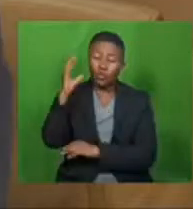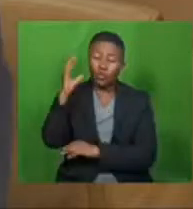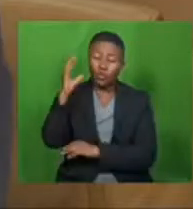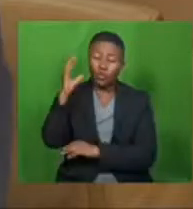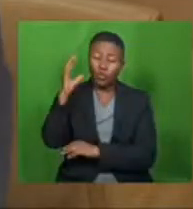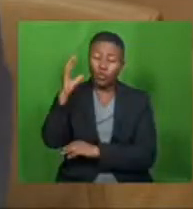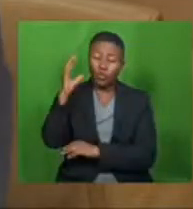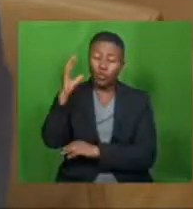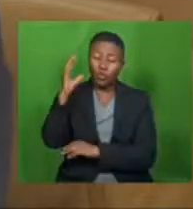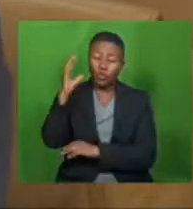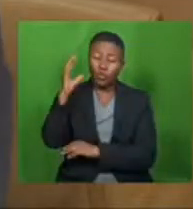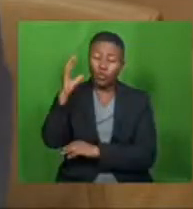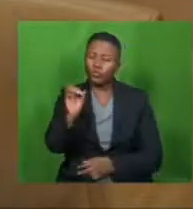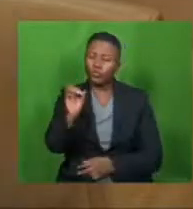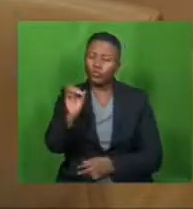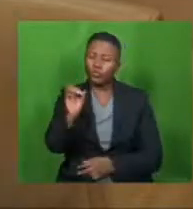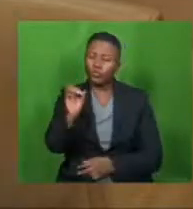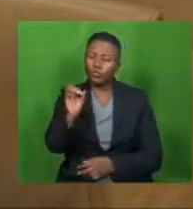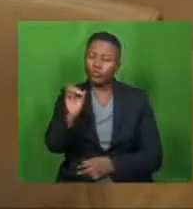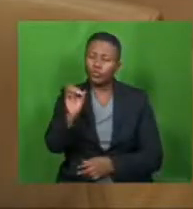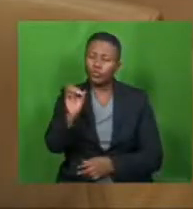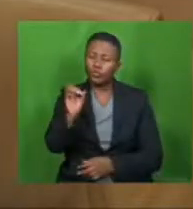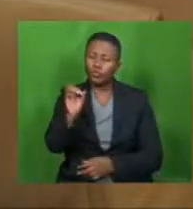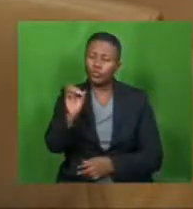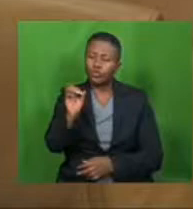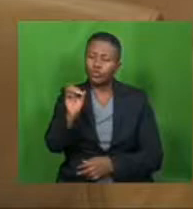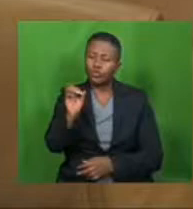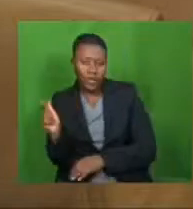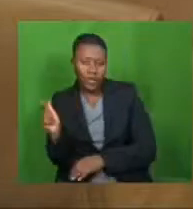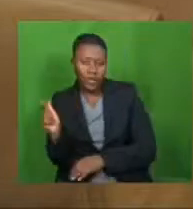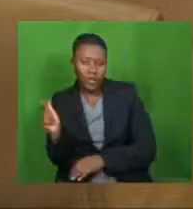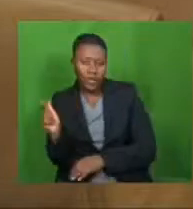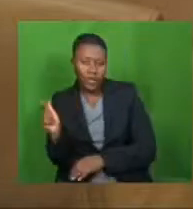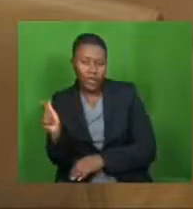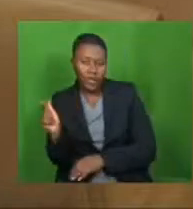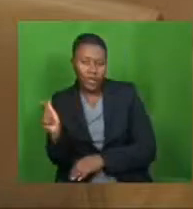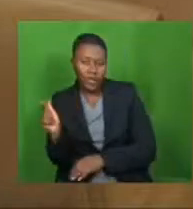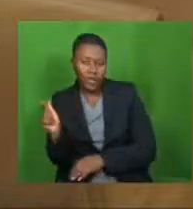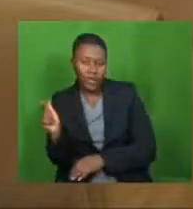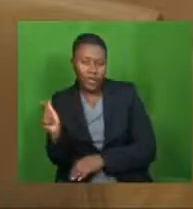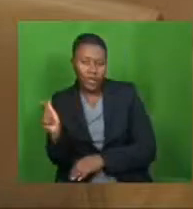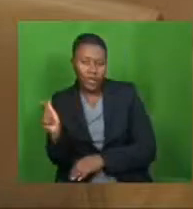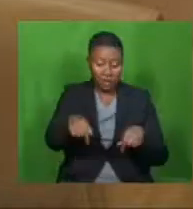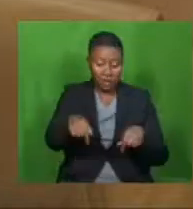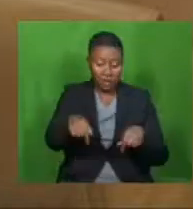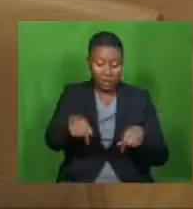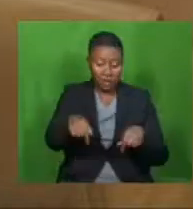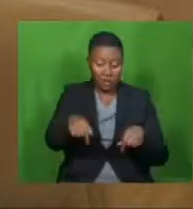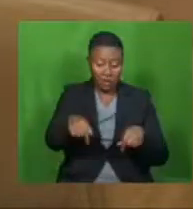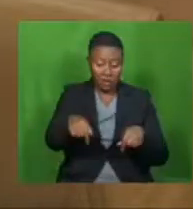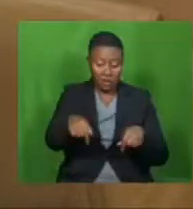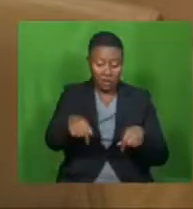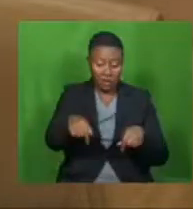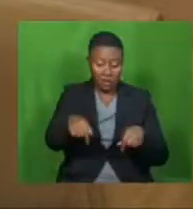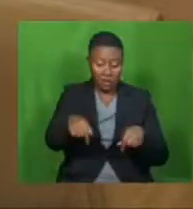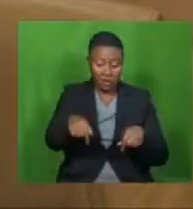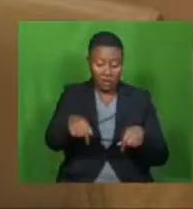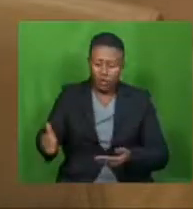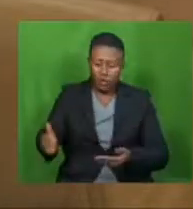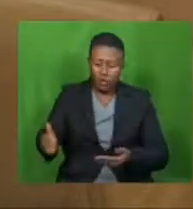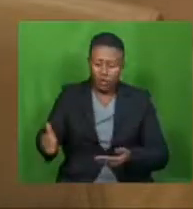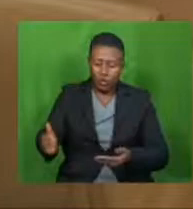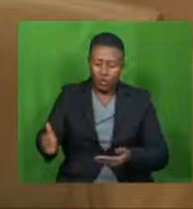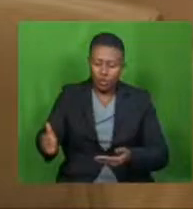green. And on this Friday, they have collected about 500 trees,